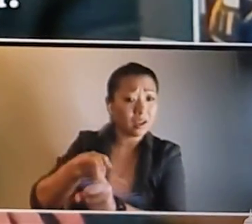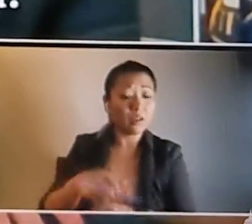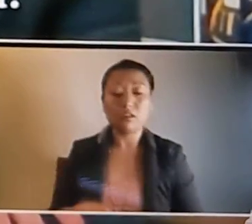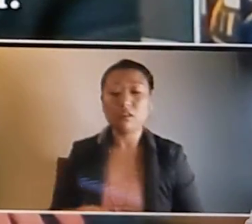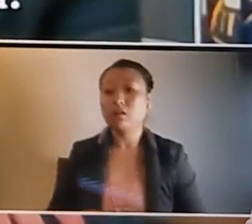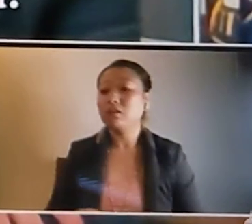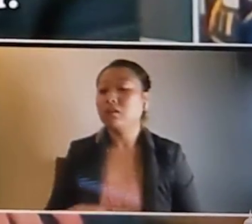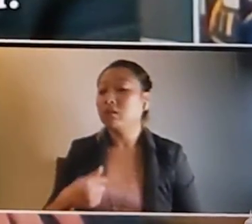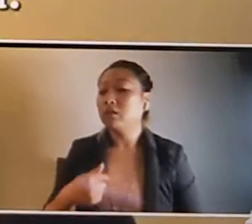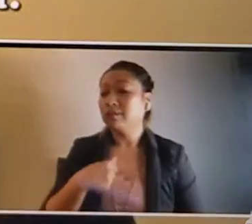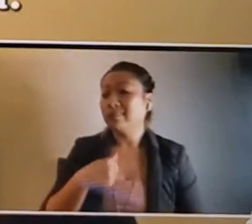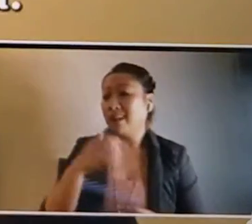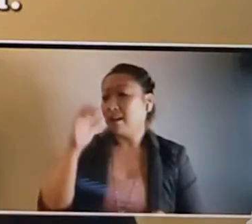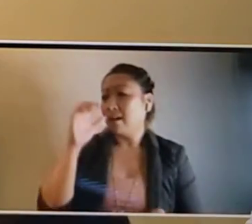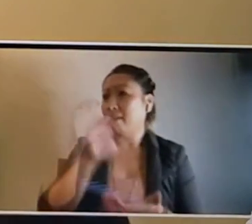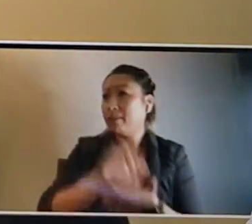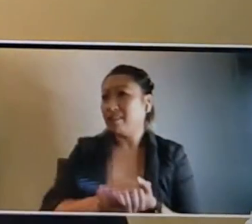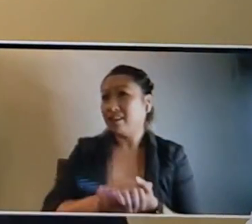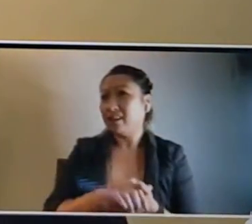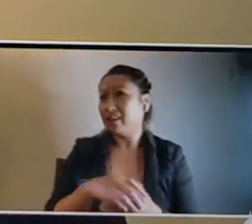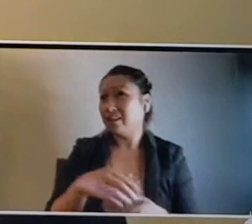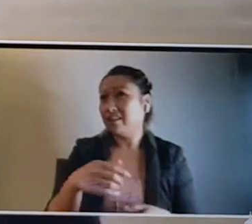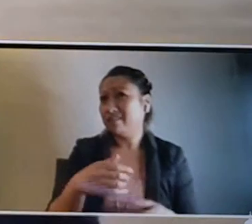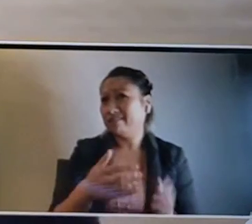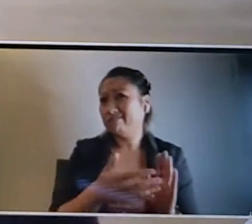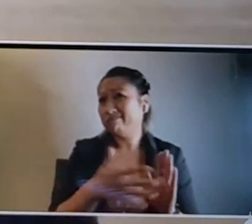I believe at one point McCarthy did.